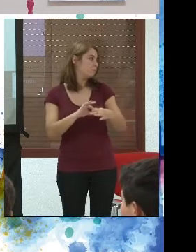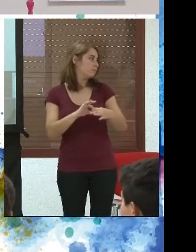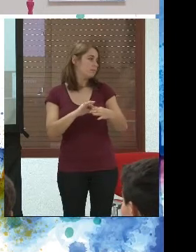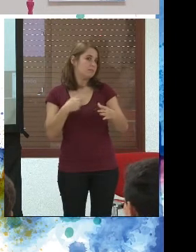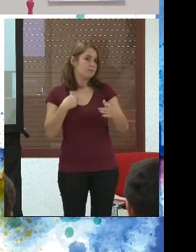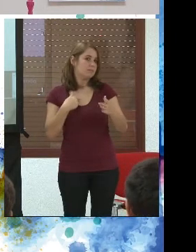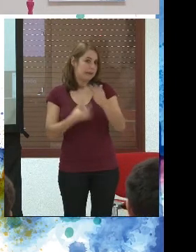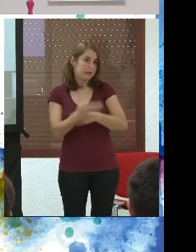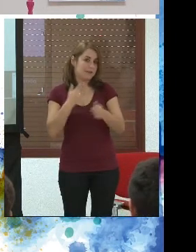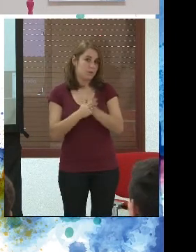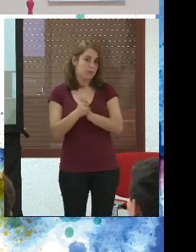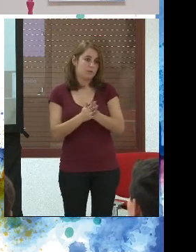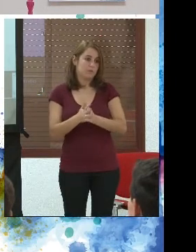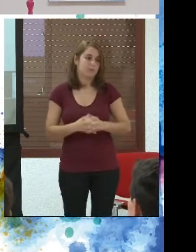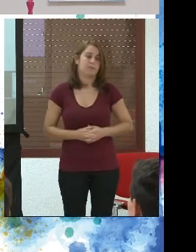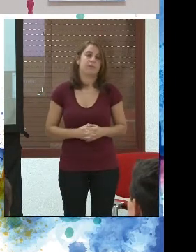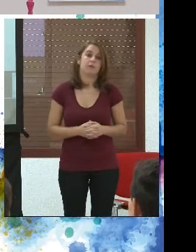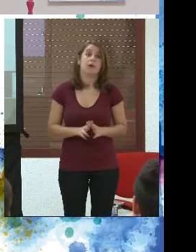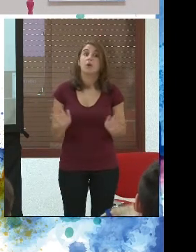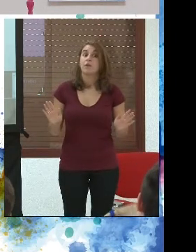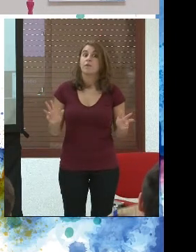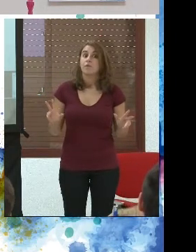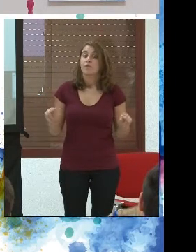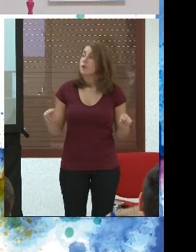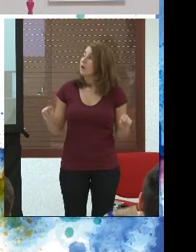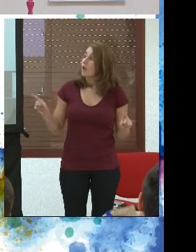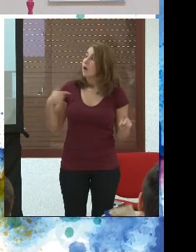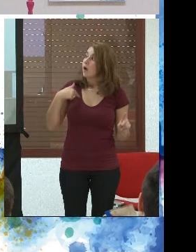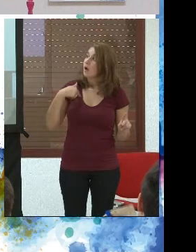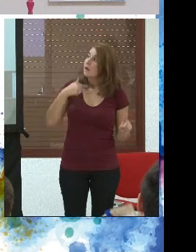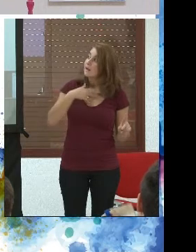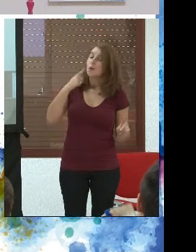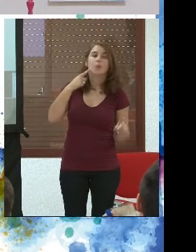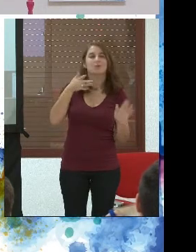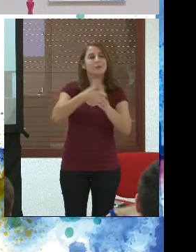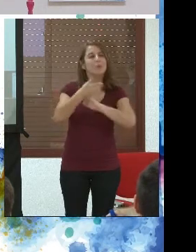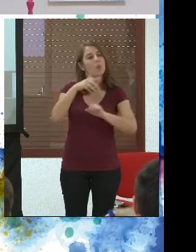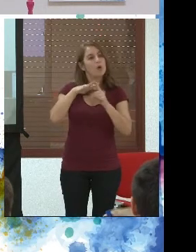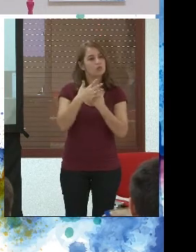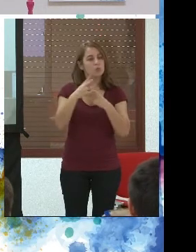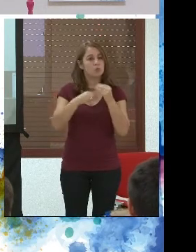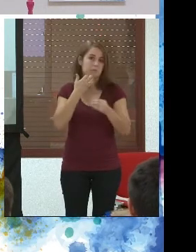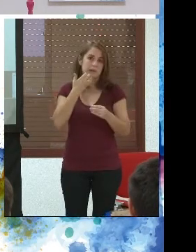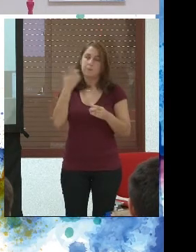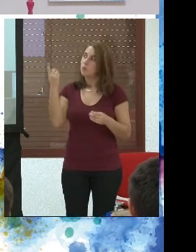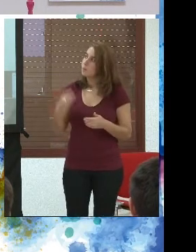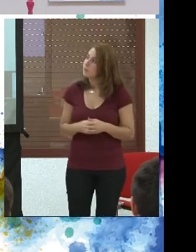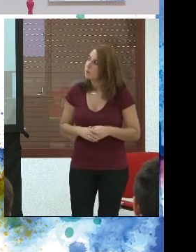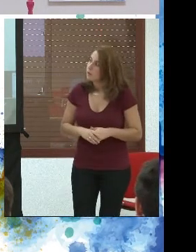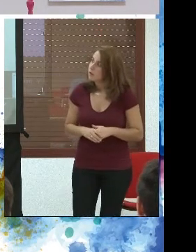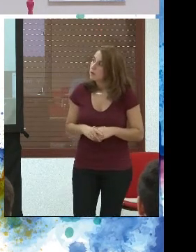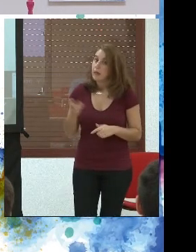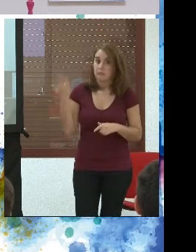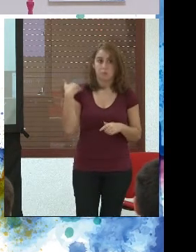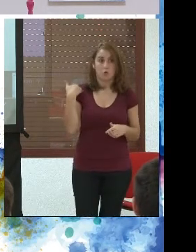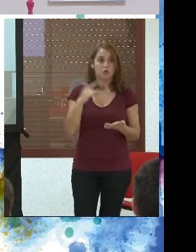sent to do the simulation. And finally, I'm going to describe a